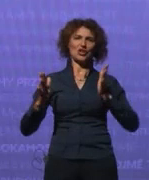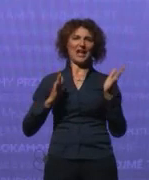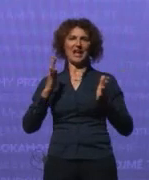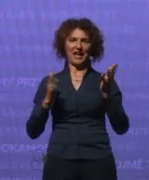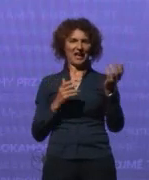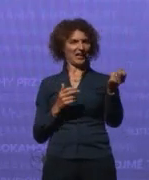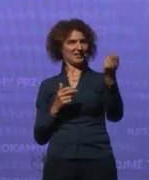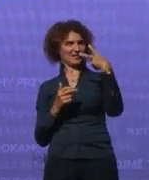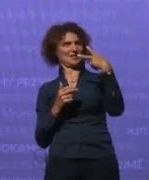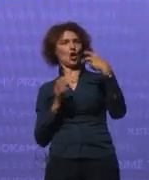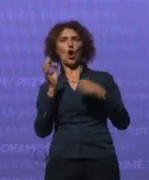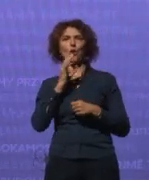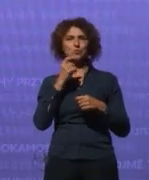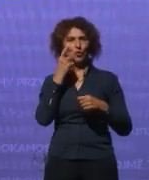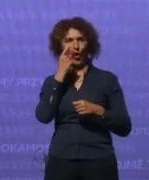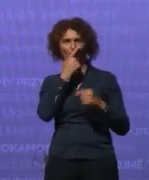look and